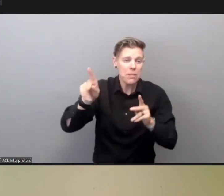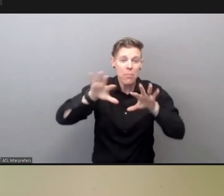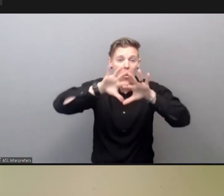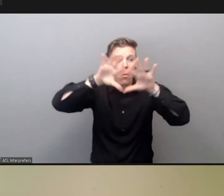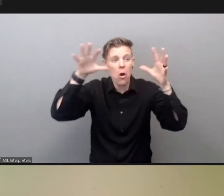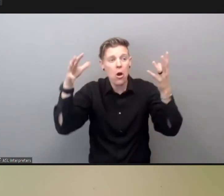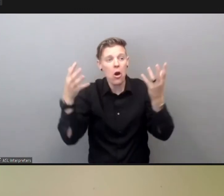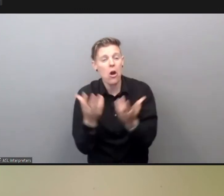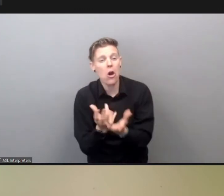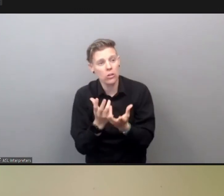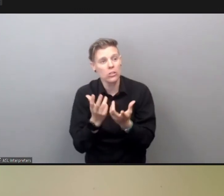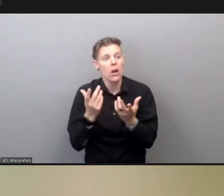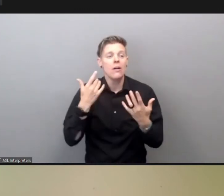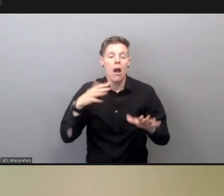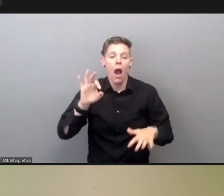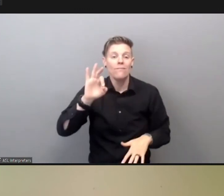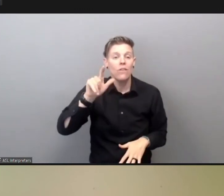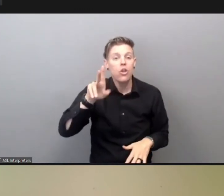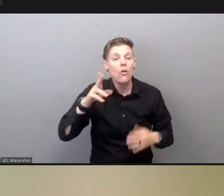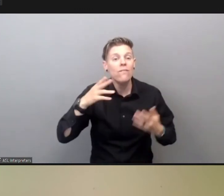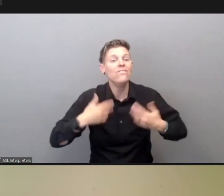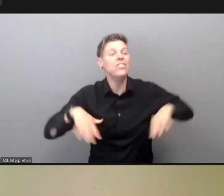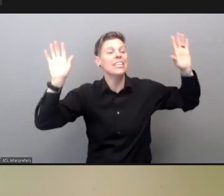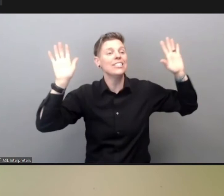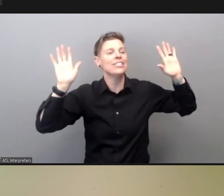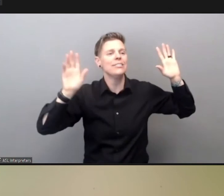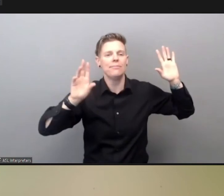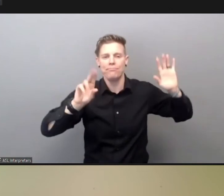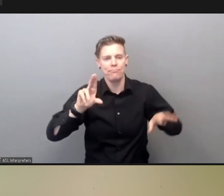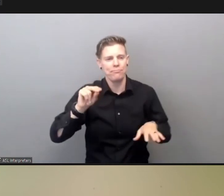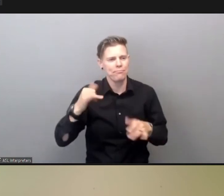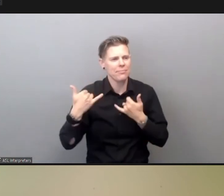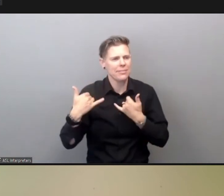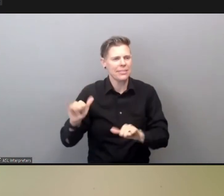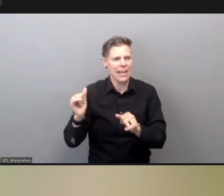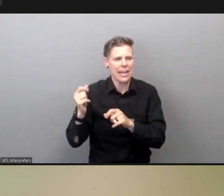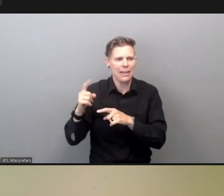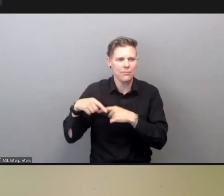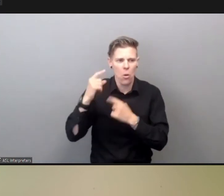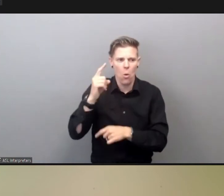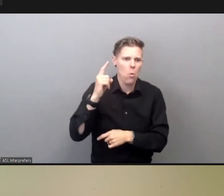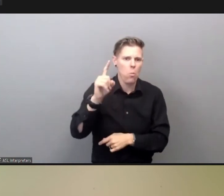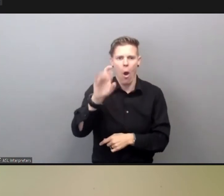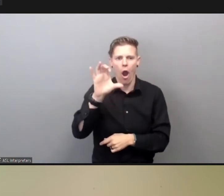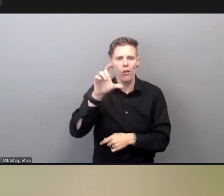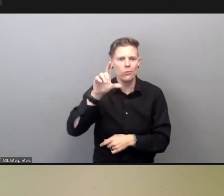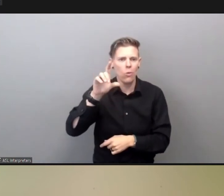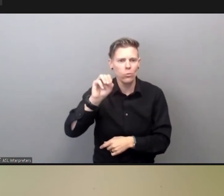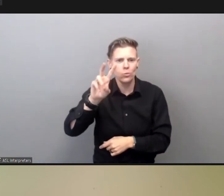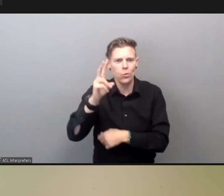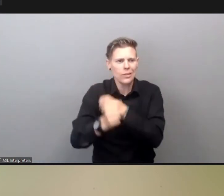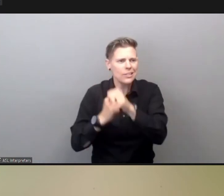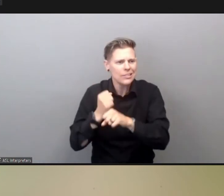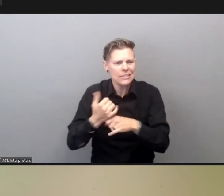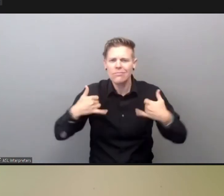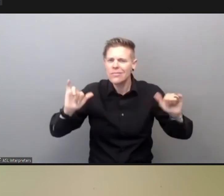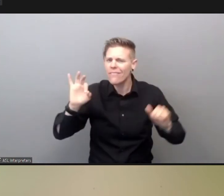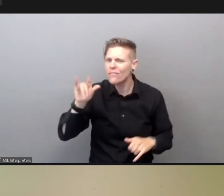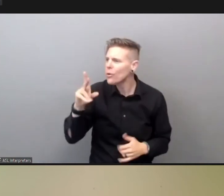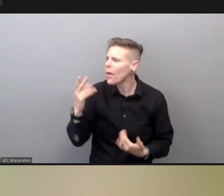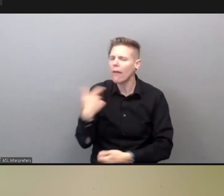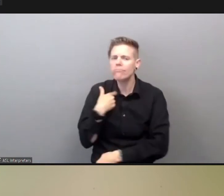are, 102 years later, 101 years later. I got my flu shot a couple days